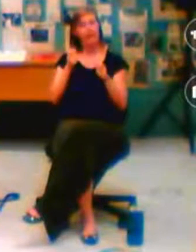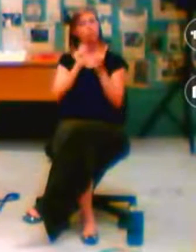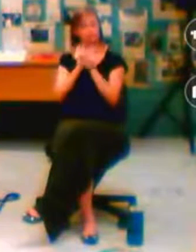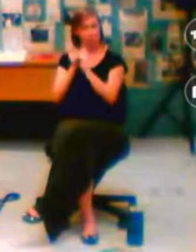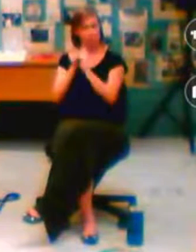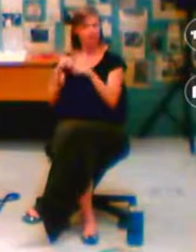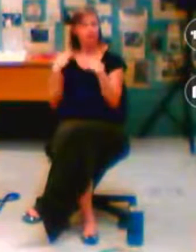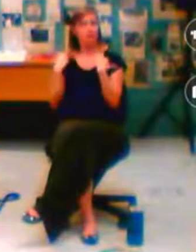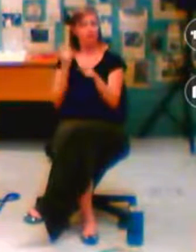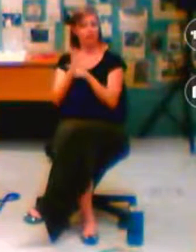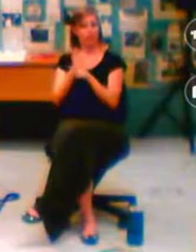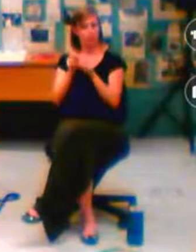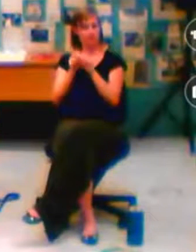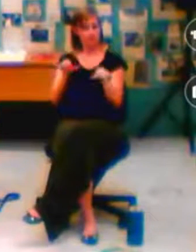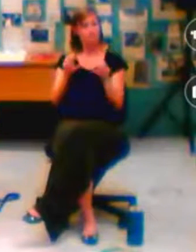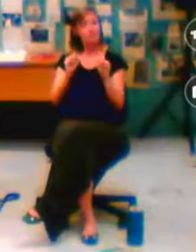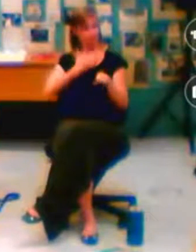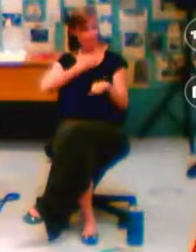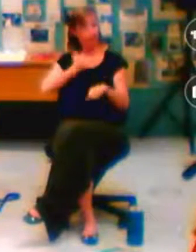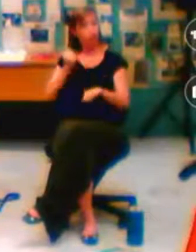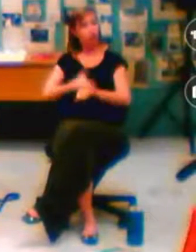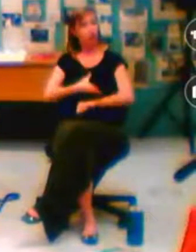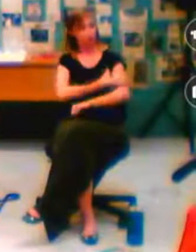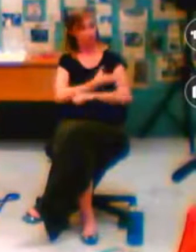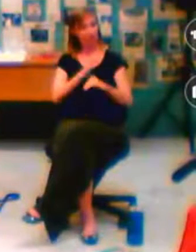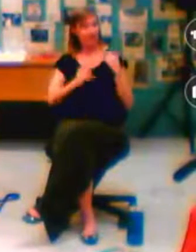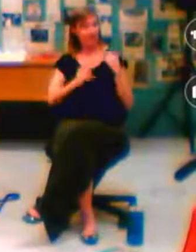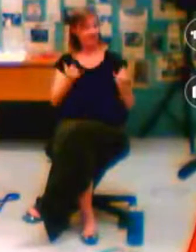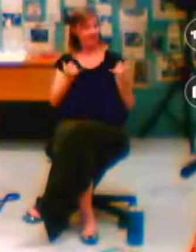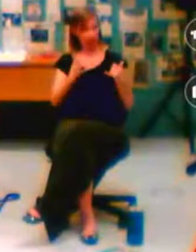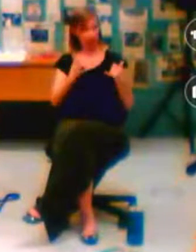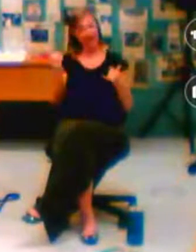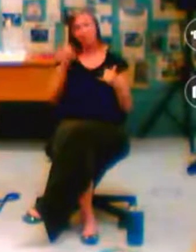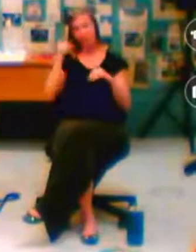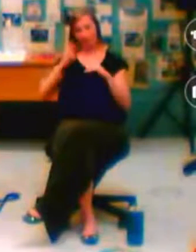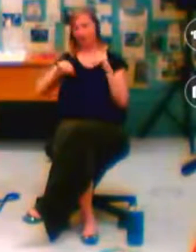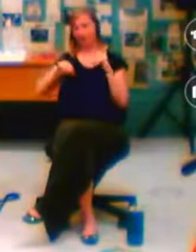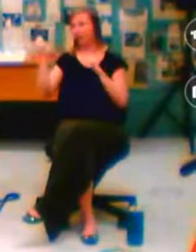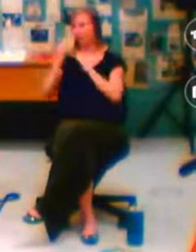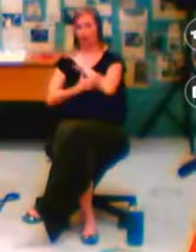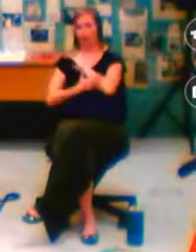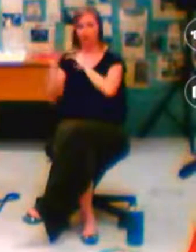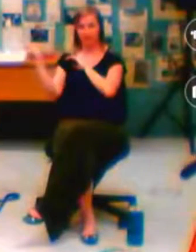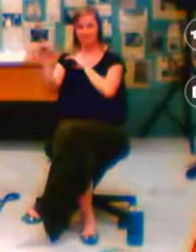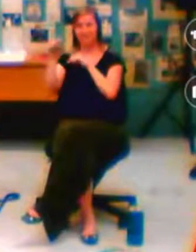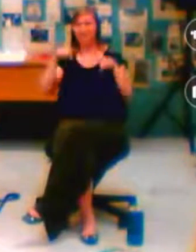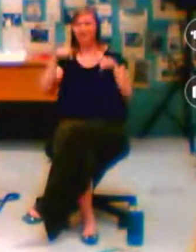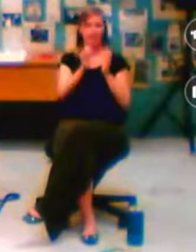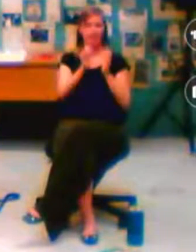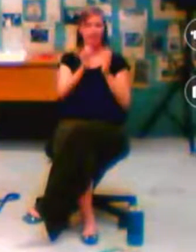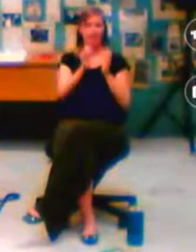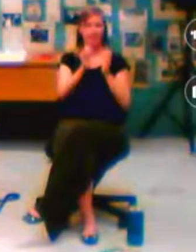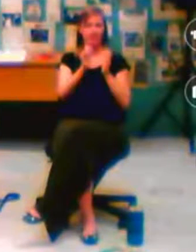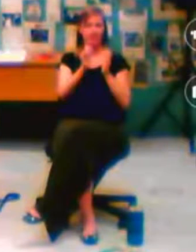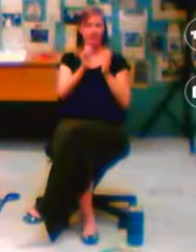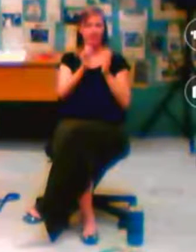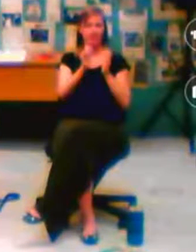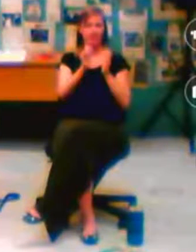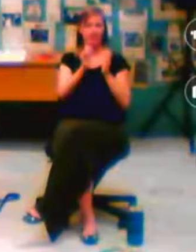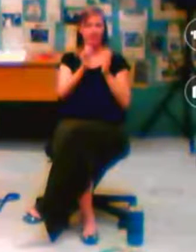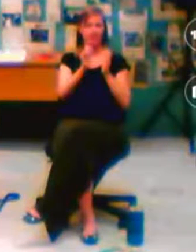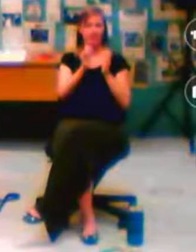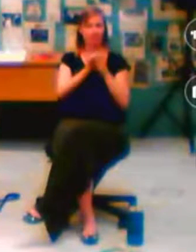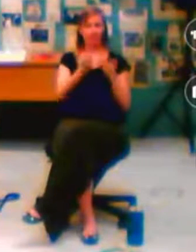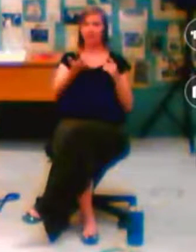number of people simply die on the waiting list or are too sick to get care once they get to the front of the queue. There are reforms in our health care system that we